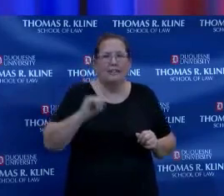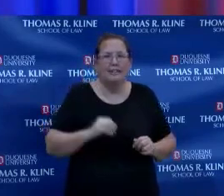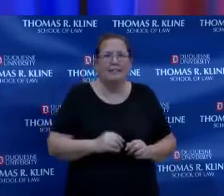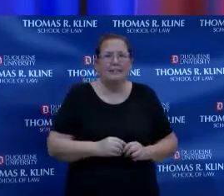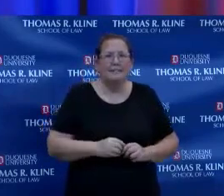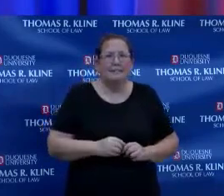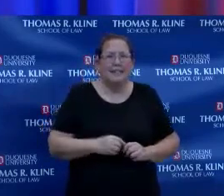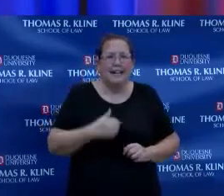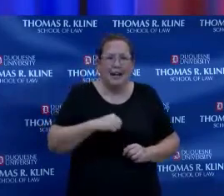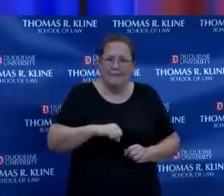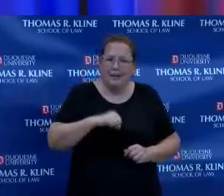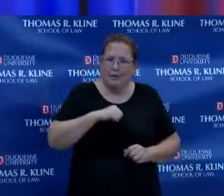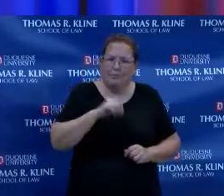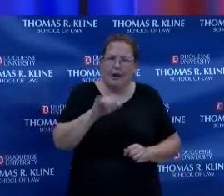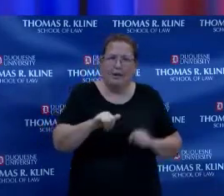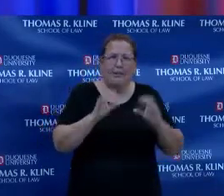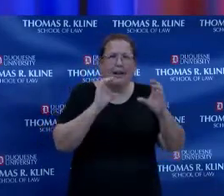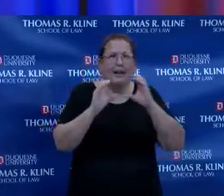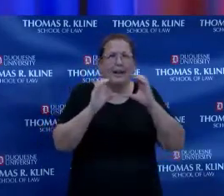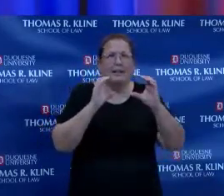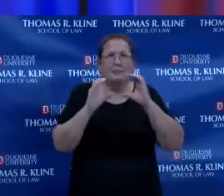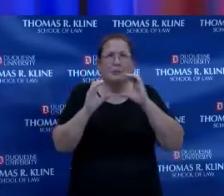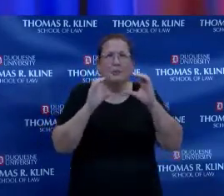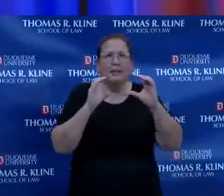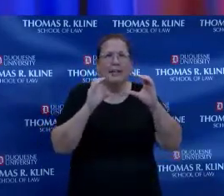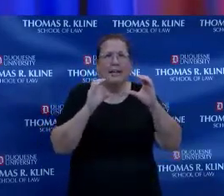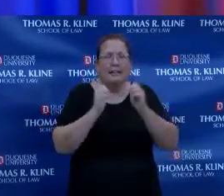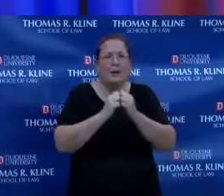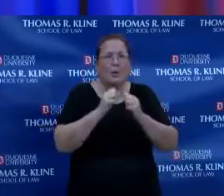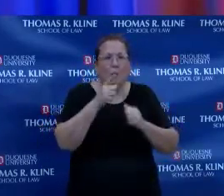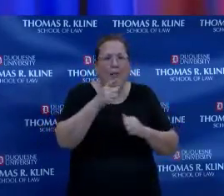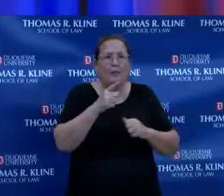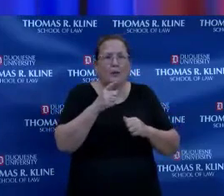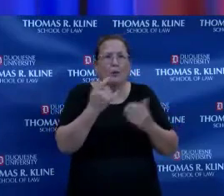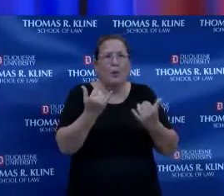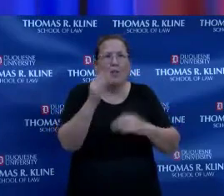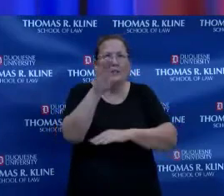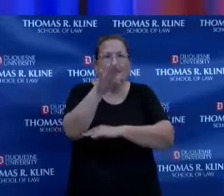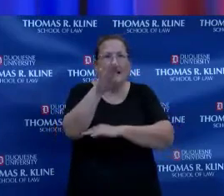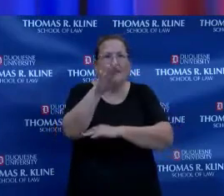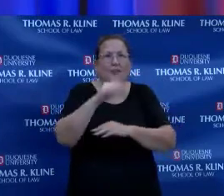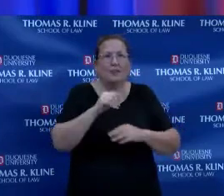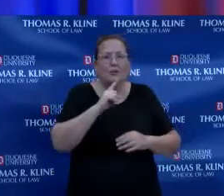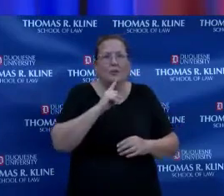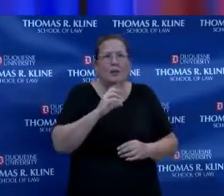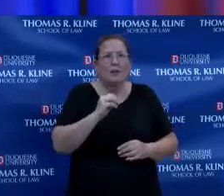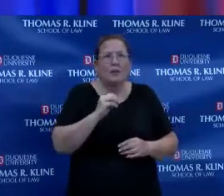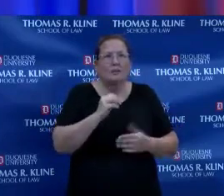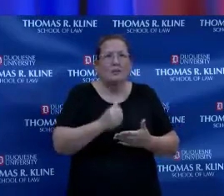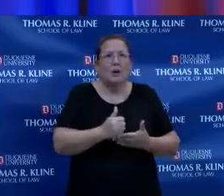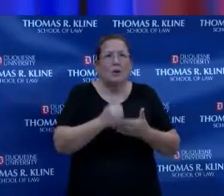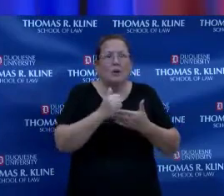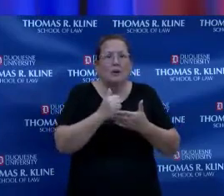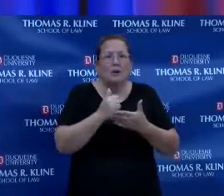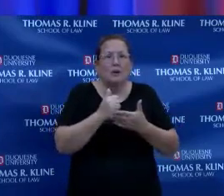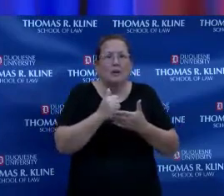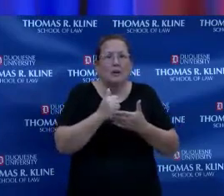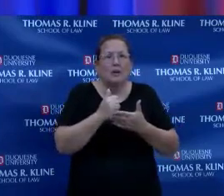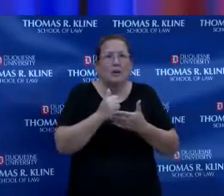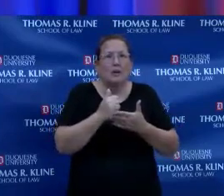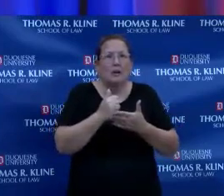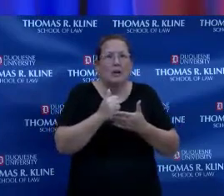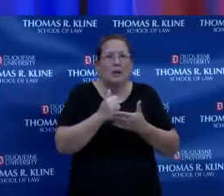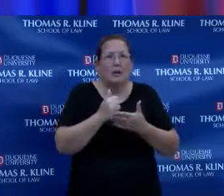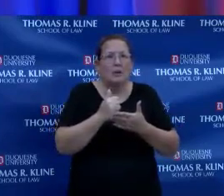and I communicate with it, and I'm gonna communicate it with you this afternoon. So with the help of the Jumbotron, let's